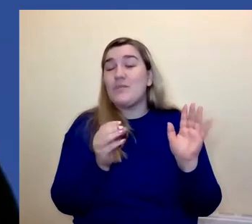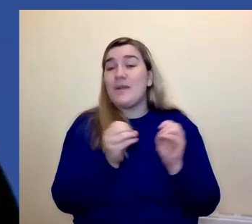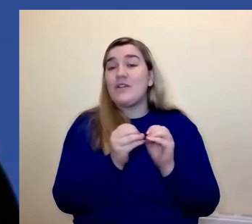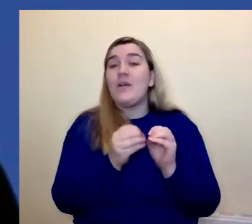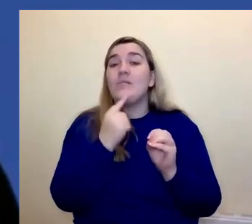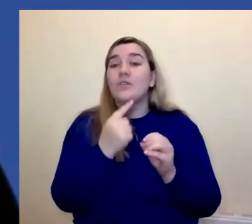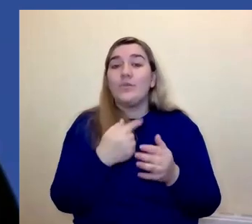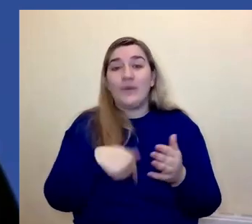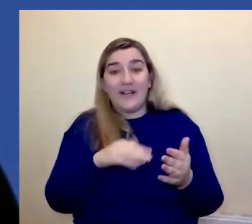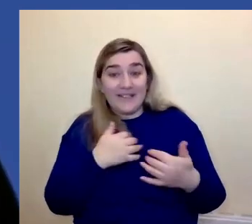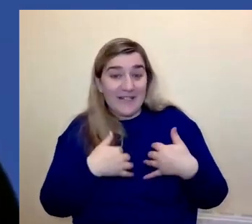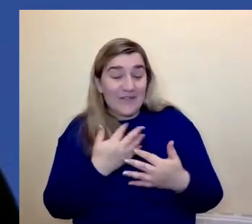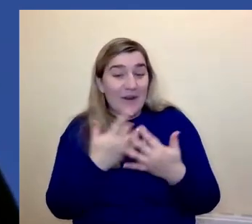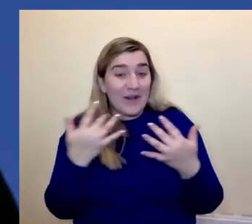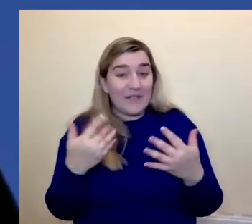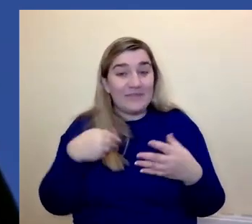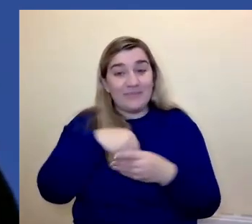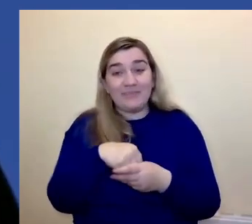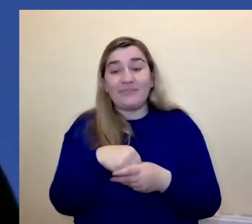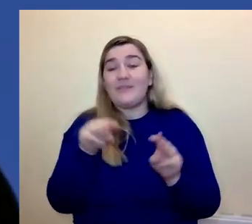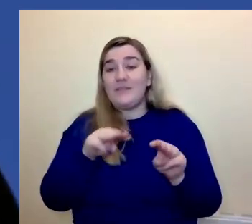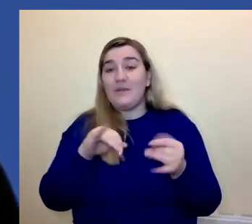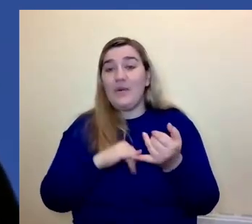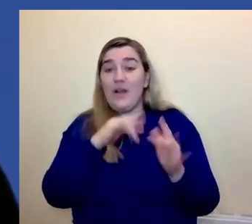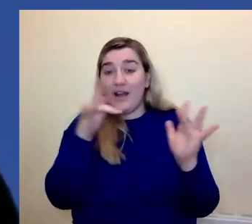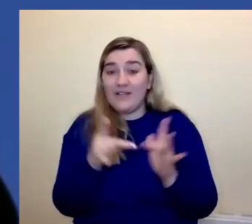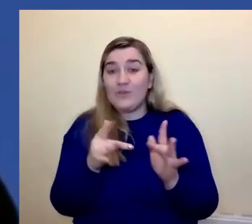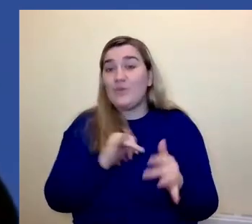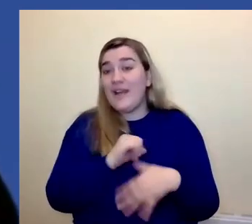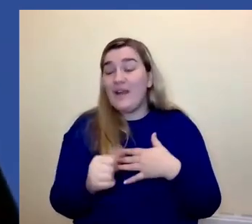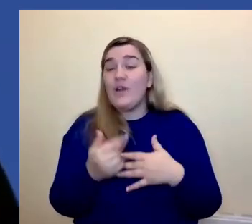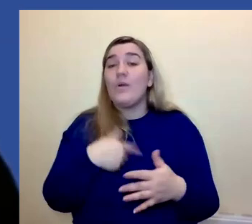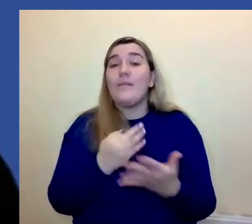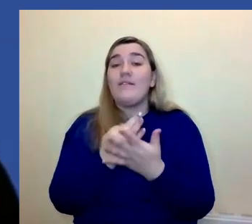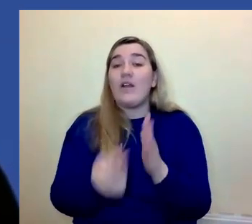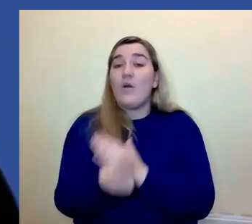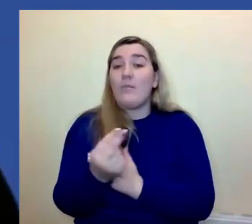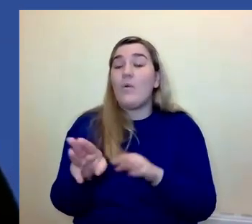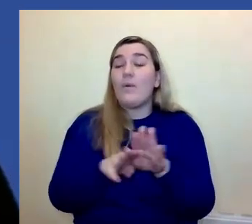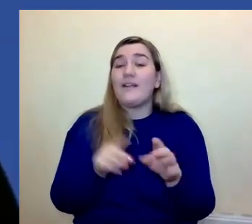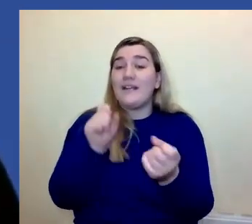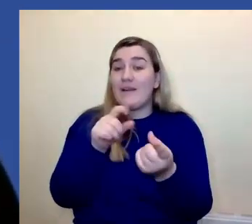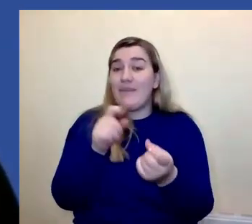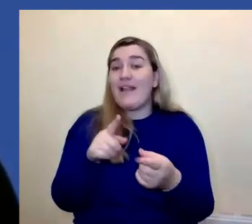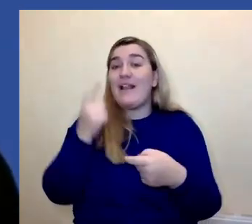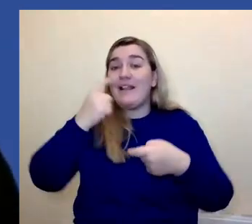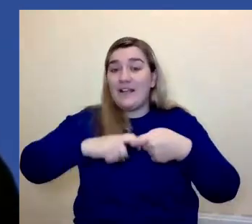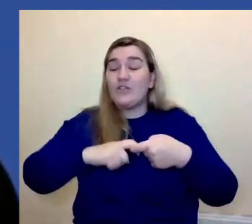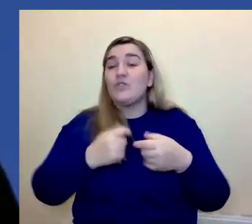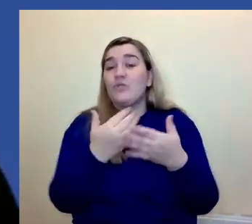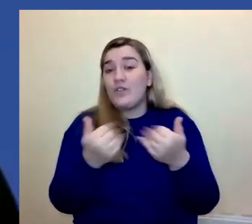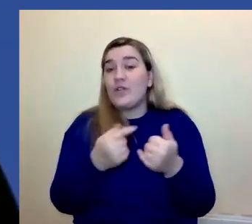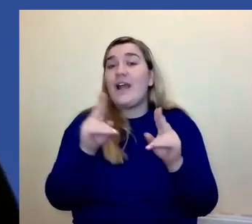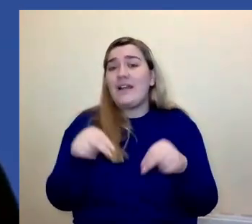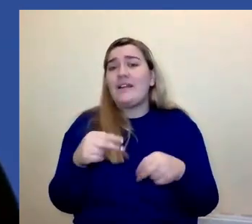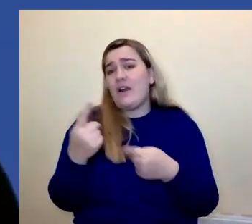lots of engagement with people who have joined us online today. We'll be following up with an email with a link to the resources. And you can always get